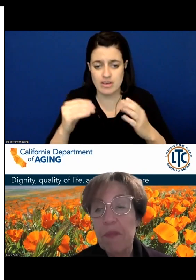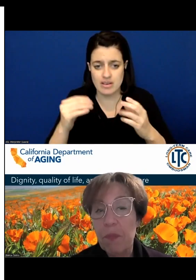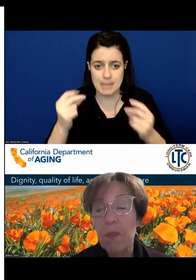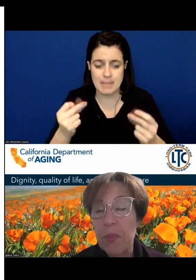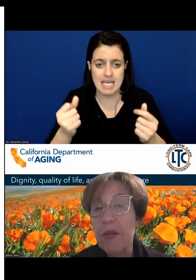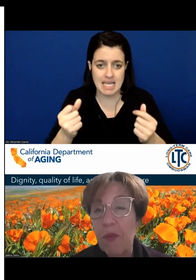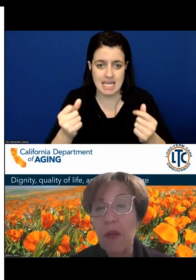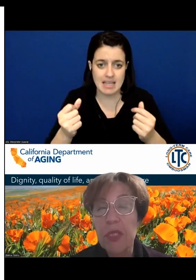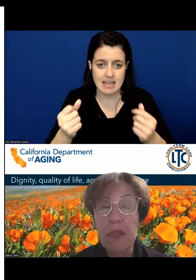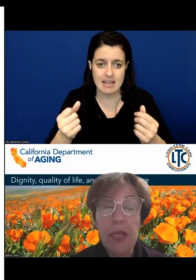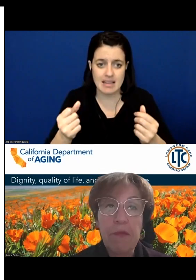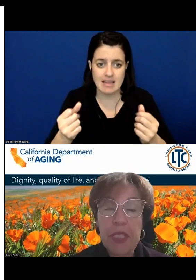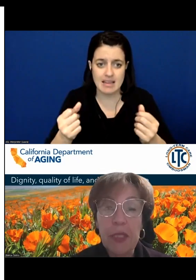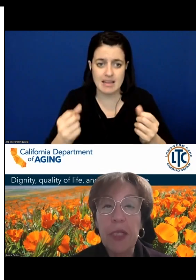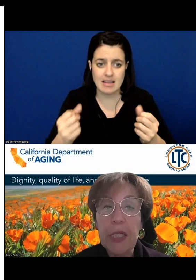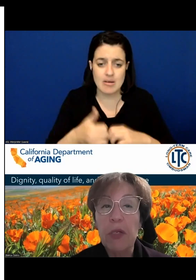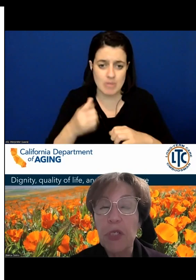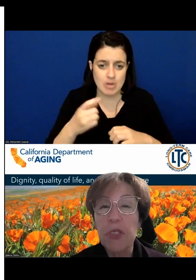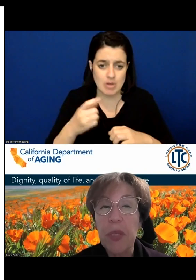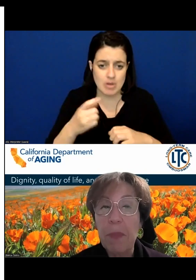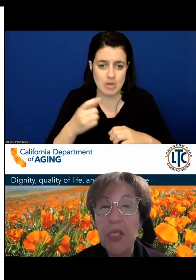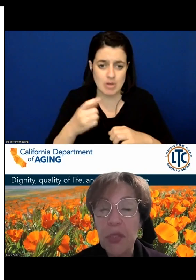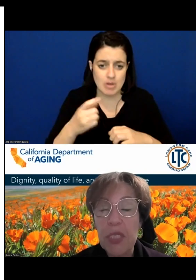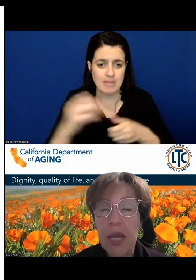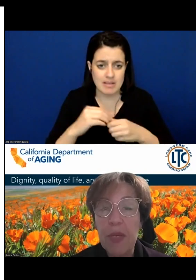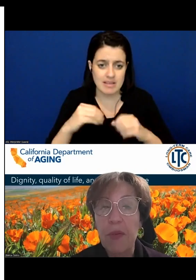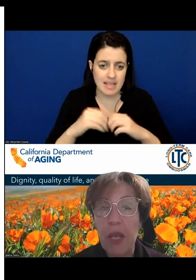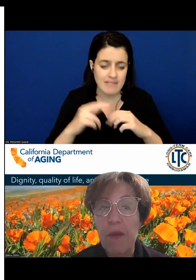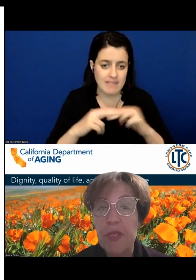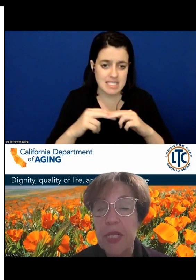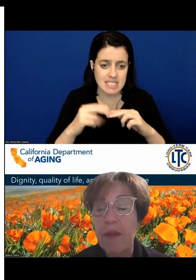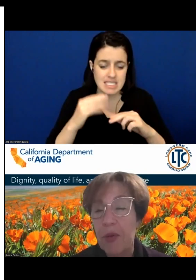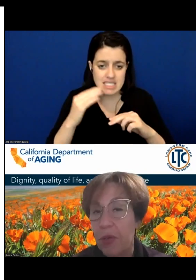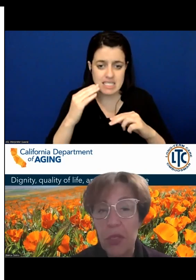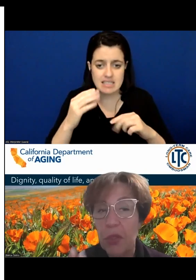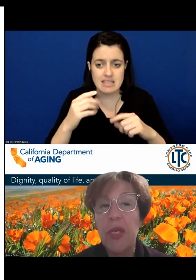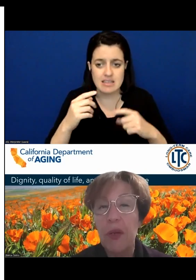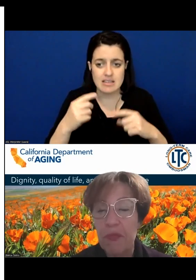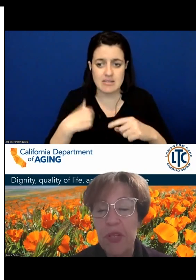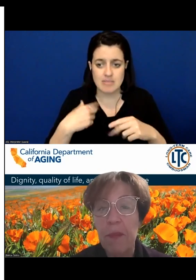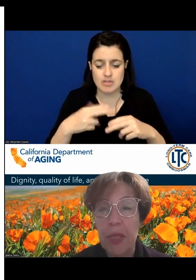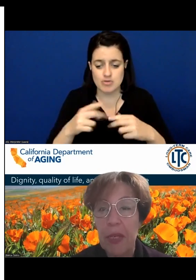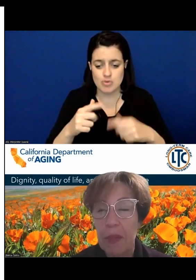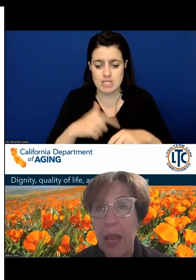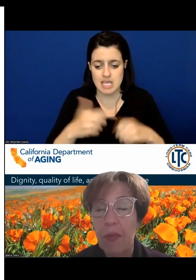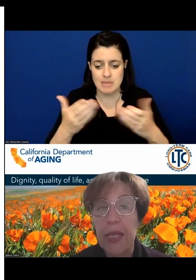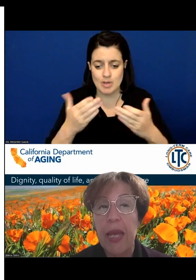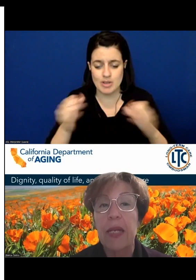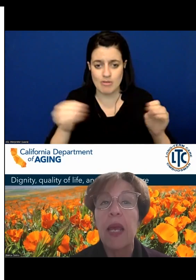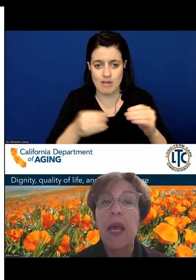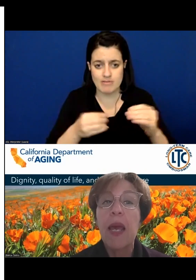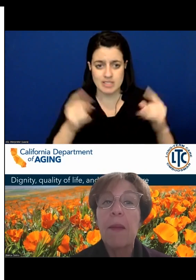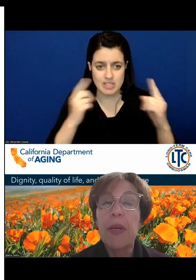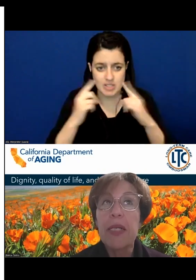have been involved in facility closures, but in my short time here in the office, and I've heard, you hear of some now and